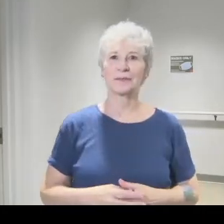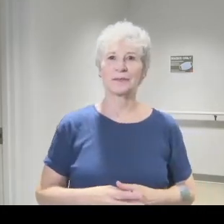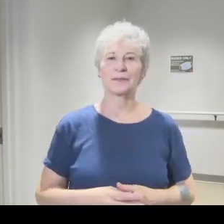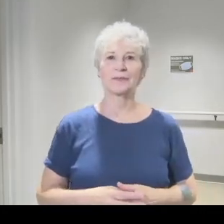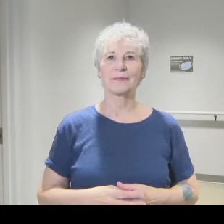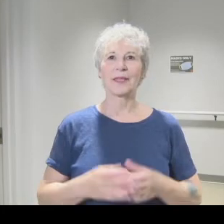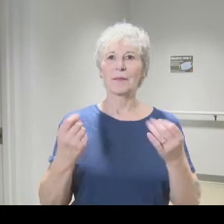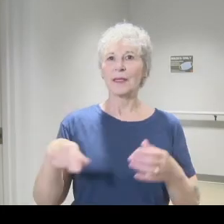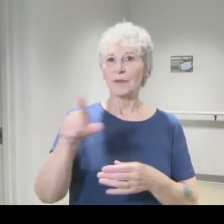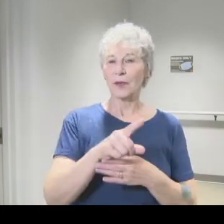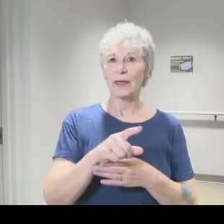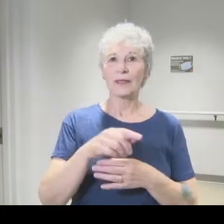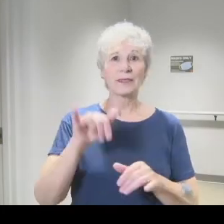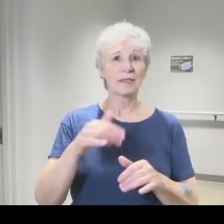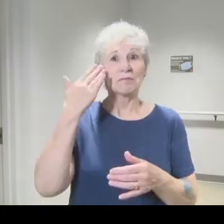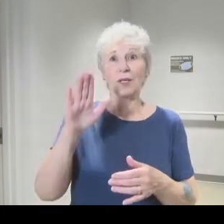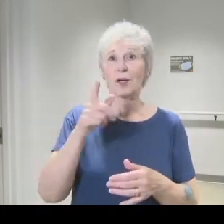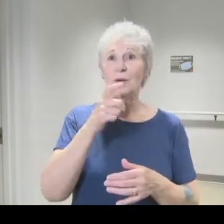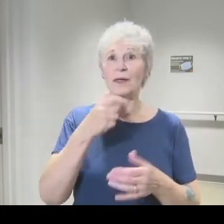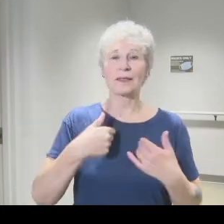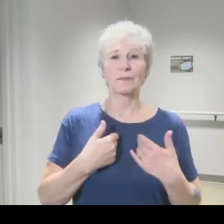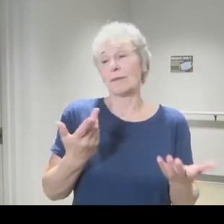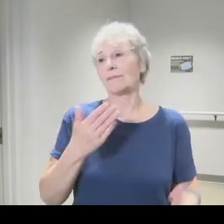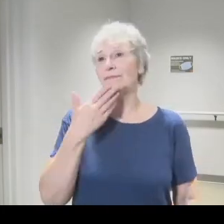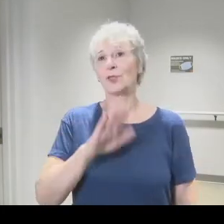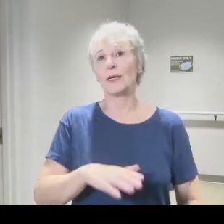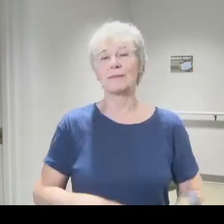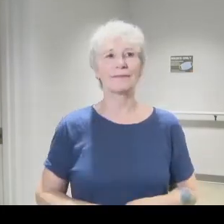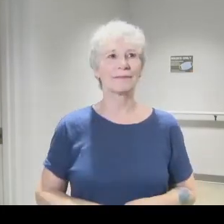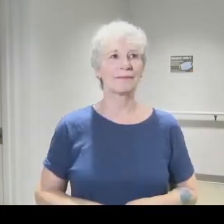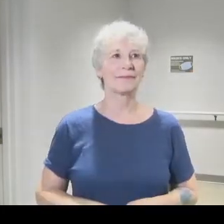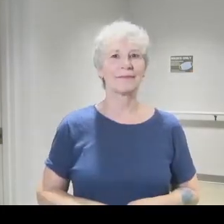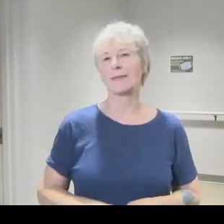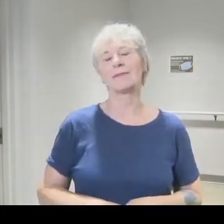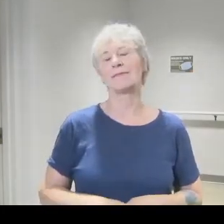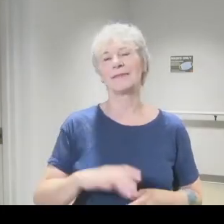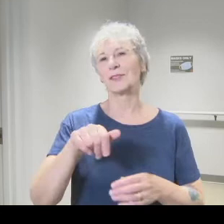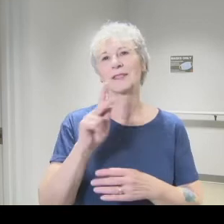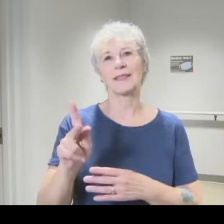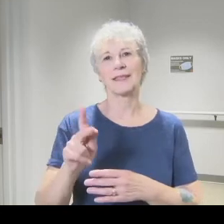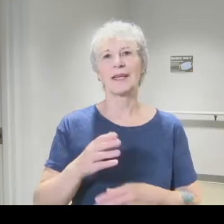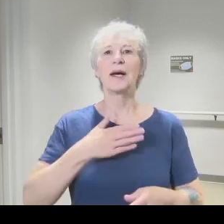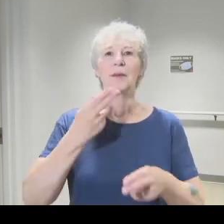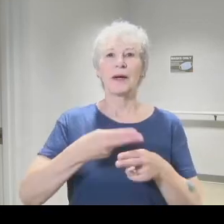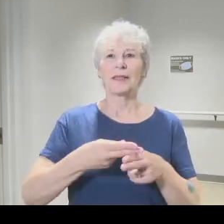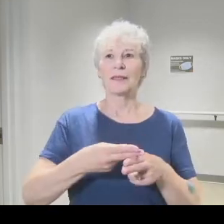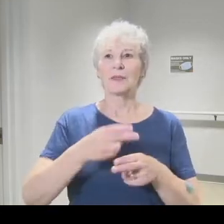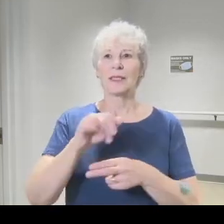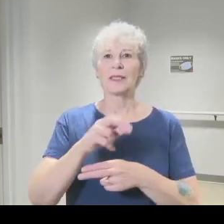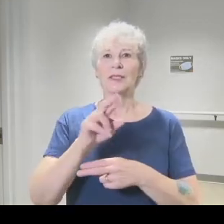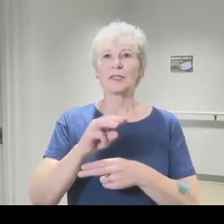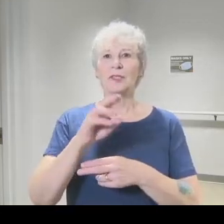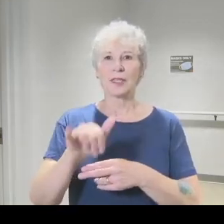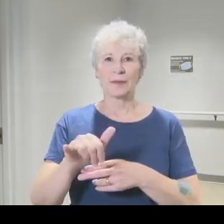If any of you here still don't know who I am, well, too bad. I'm just kidding. My name's Jeremy Windler. And